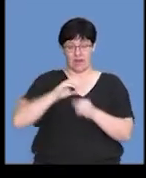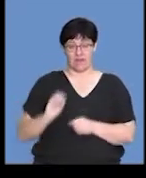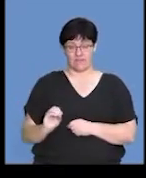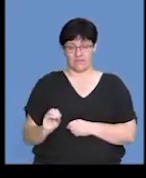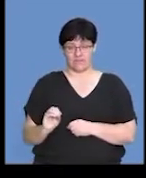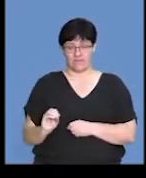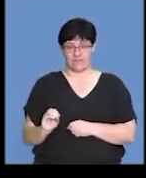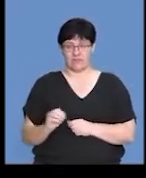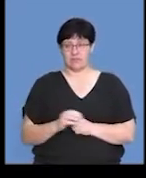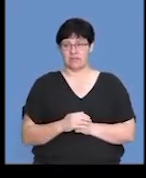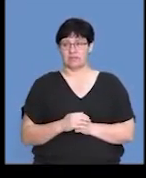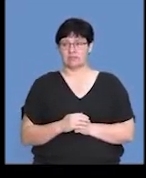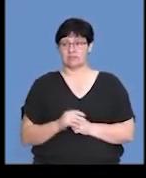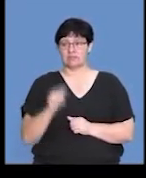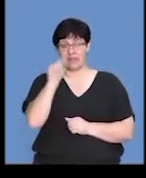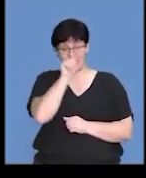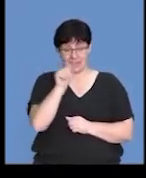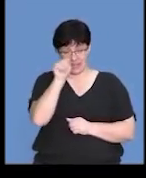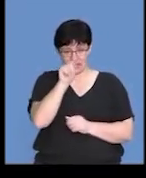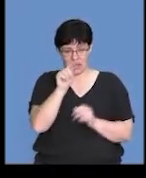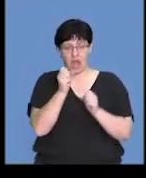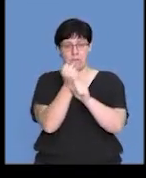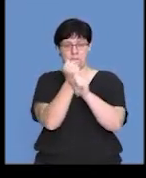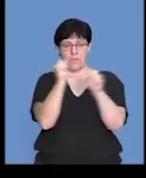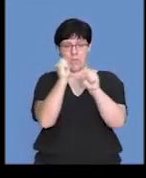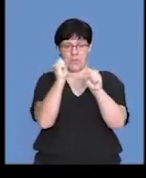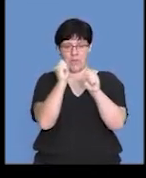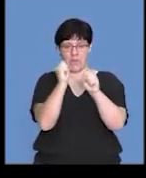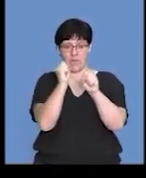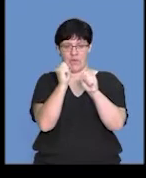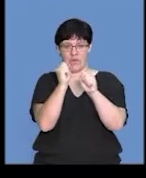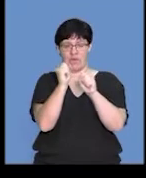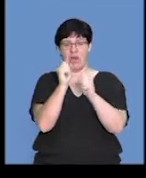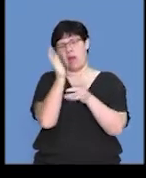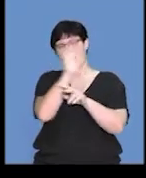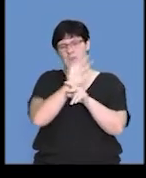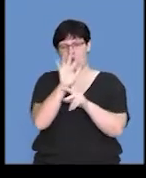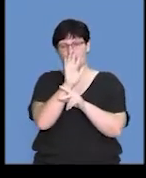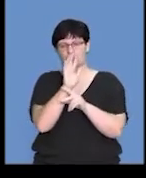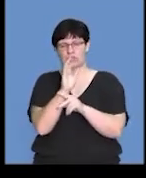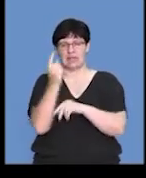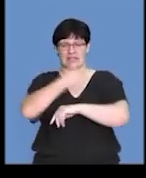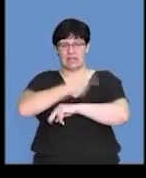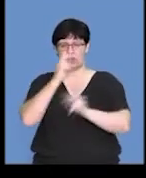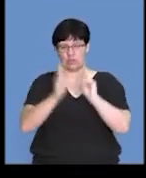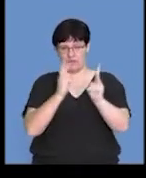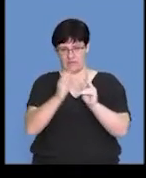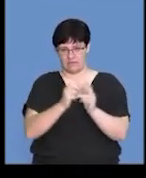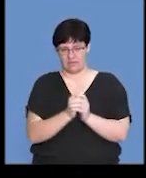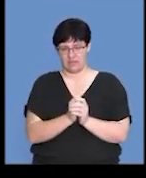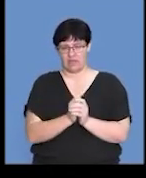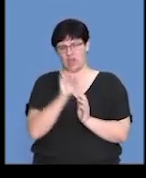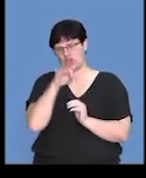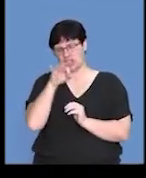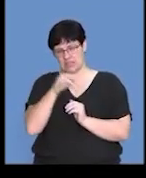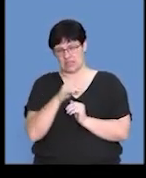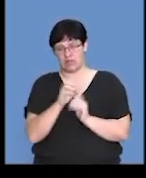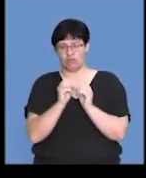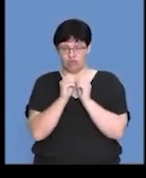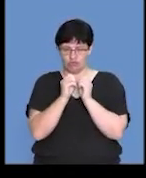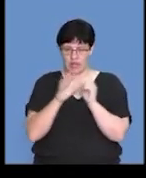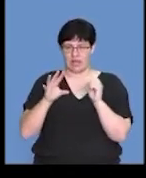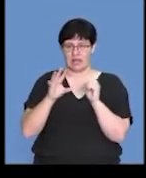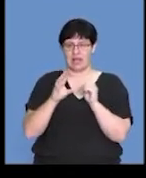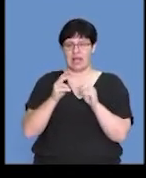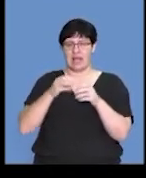as the graphene follicle. And that graphene follicle ruptures around day 12, in this case day 12, 13, to release